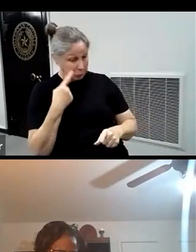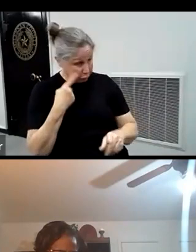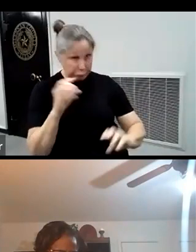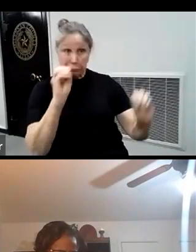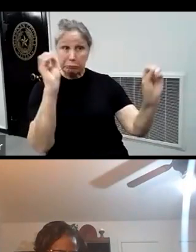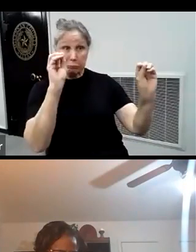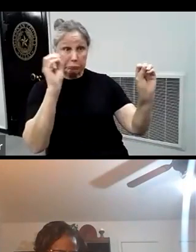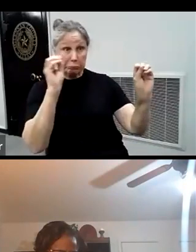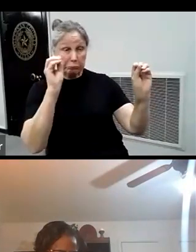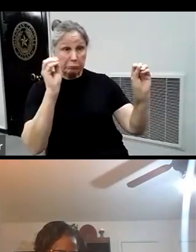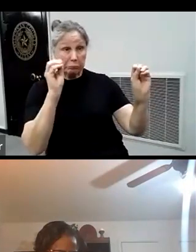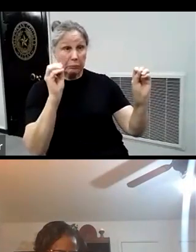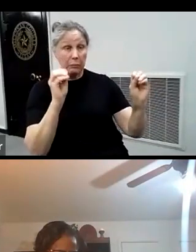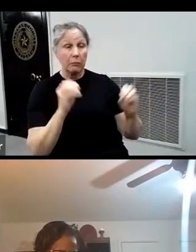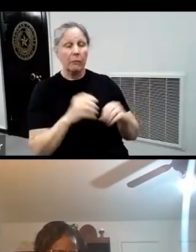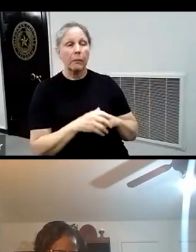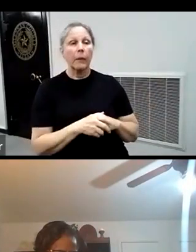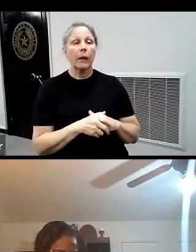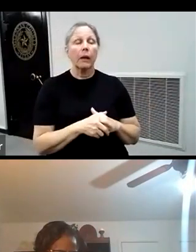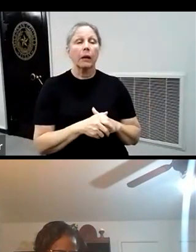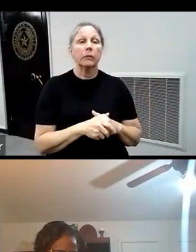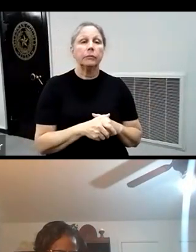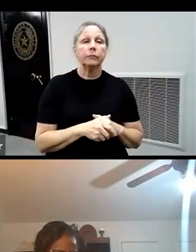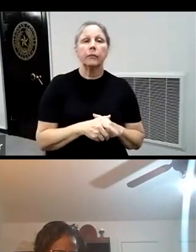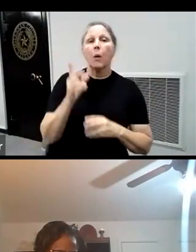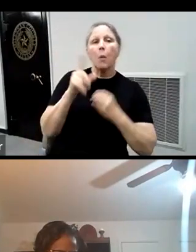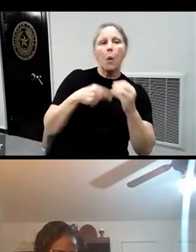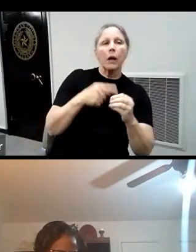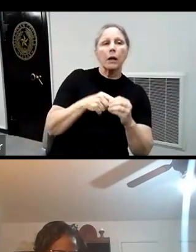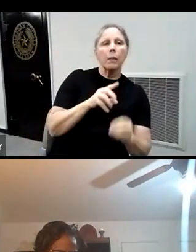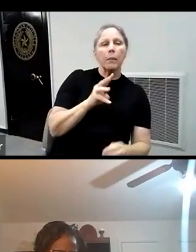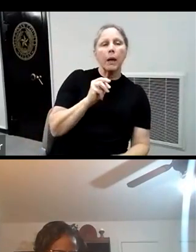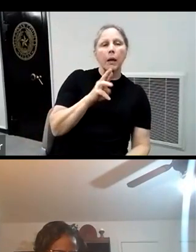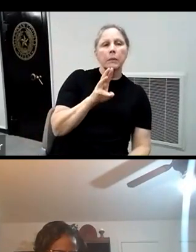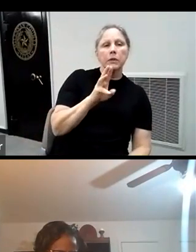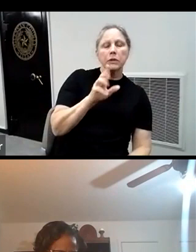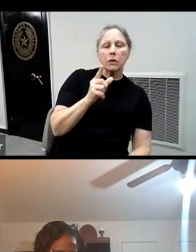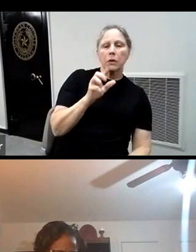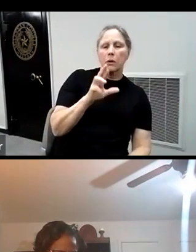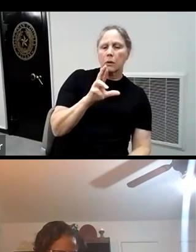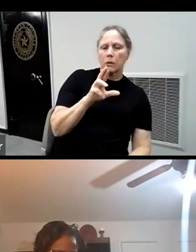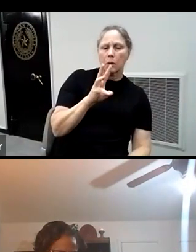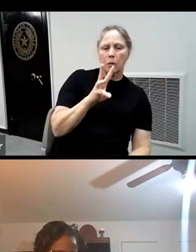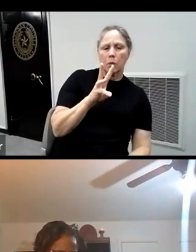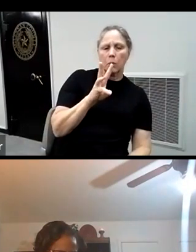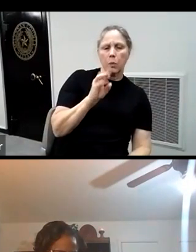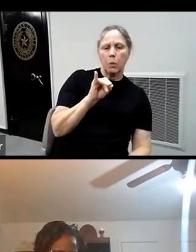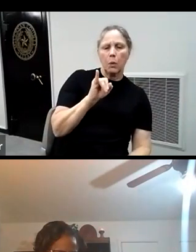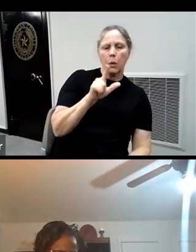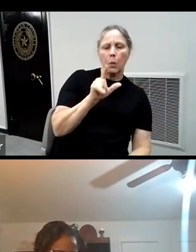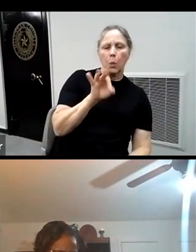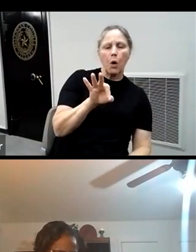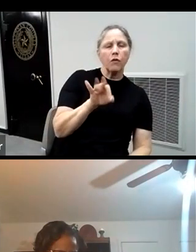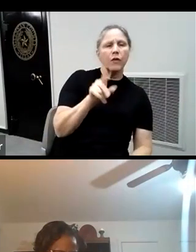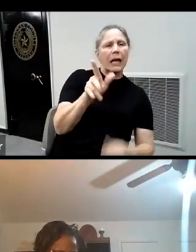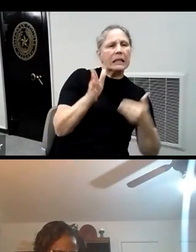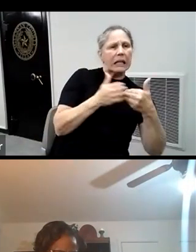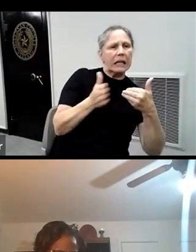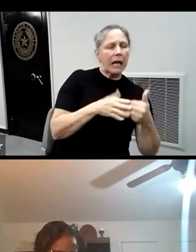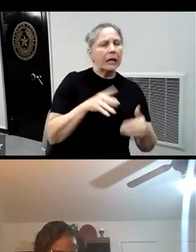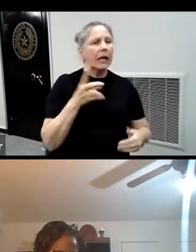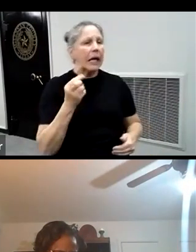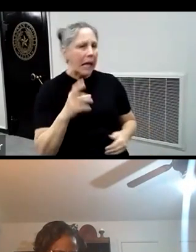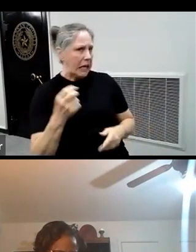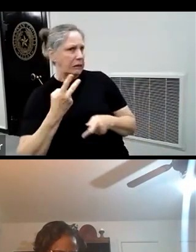since they corrected the issue. And then what about Mr. Wolf's gate? Mr. Wolf has been